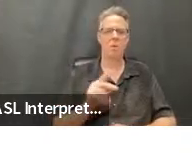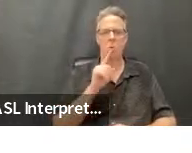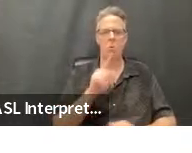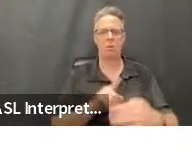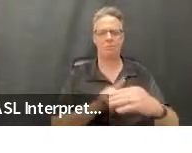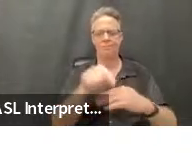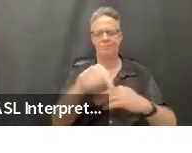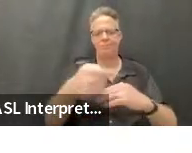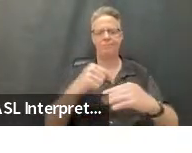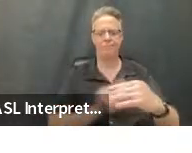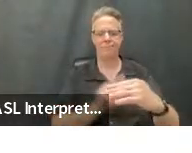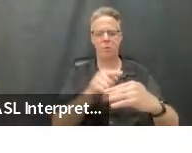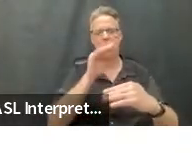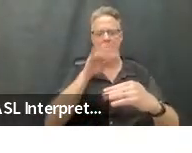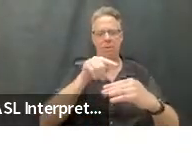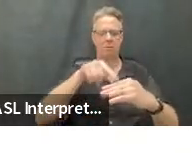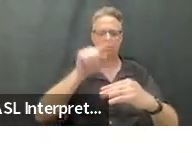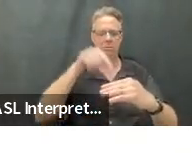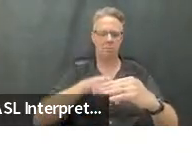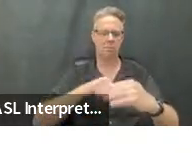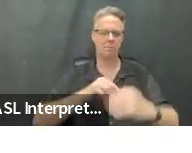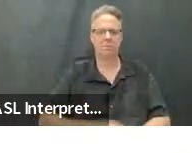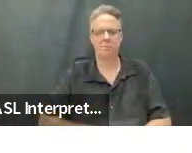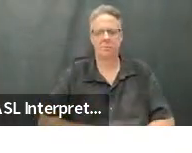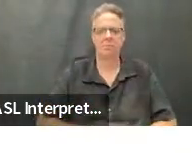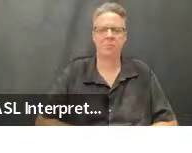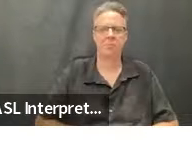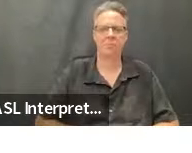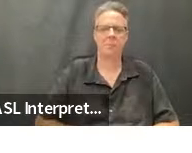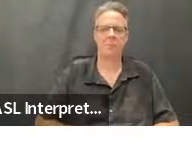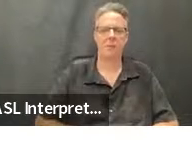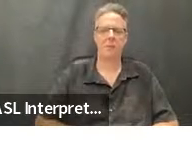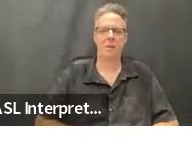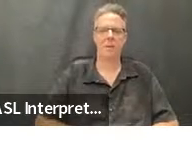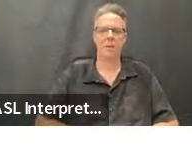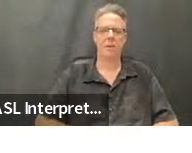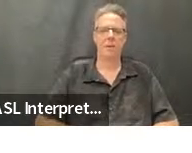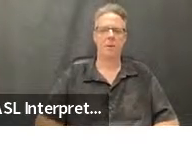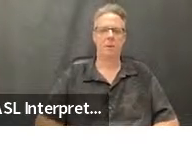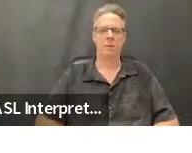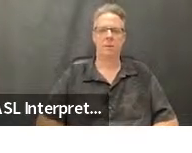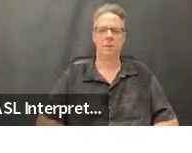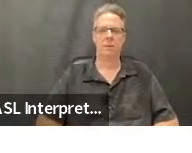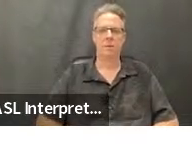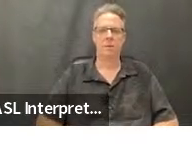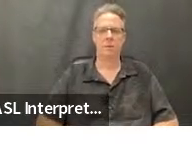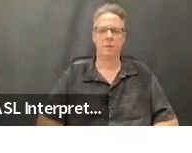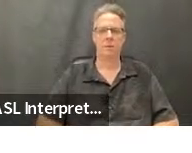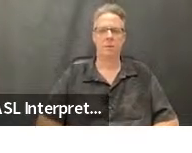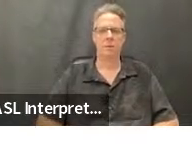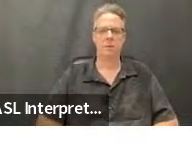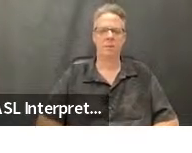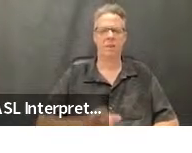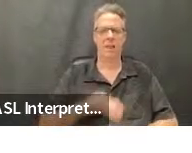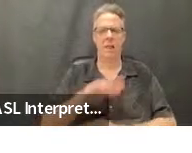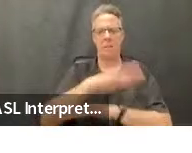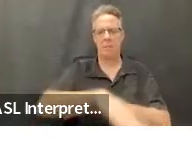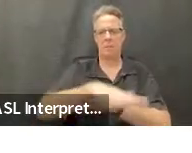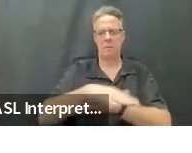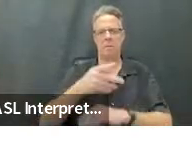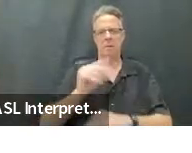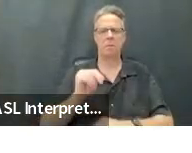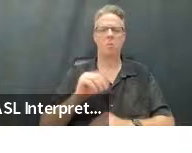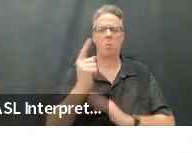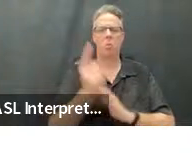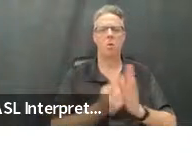the Columbia River. Next slide, please. And next, I will show you kind of the PM peaks. This is PM peak 1 hour